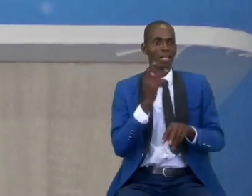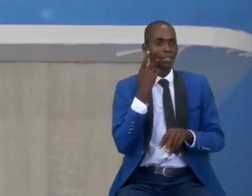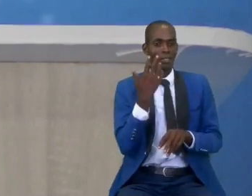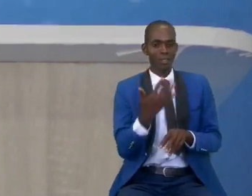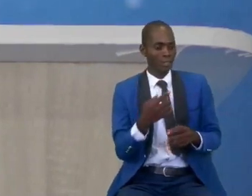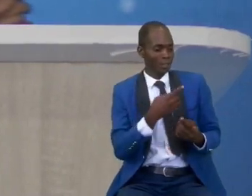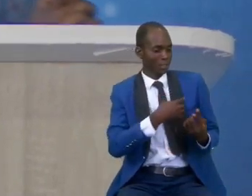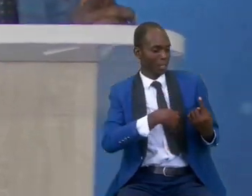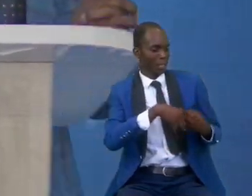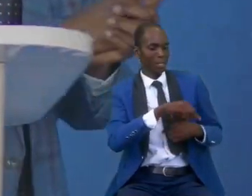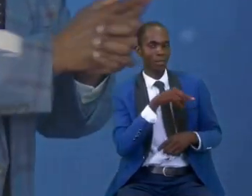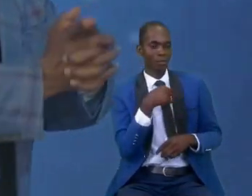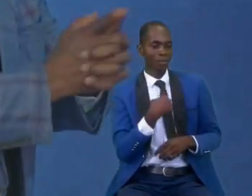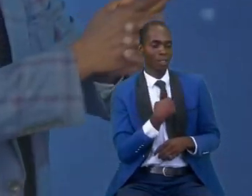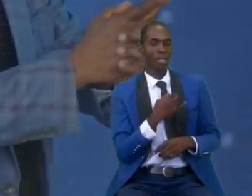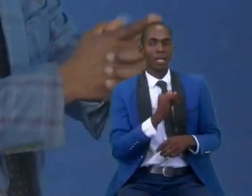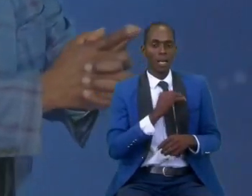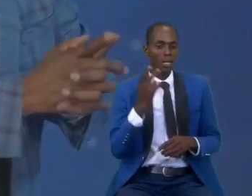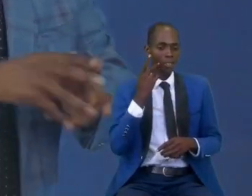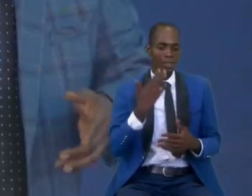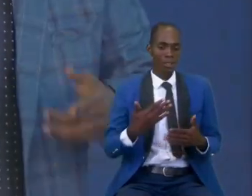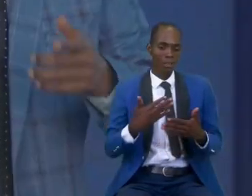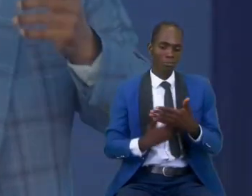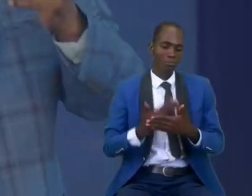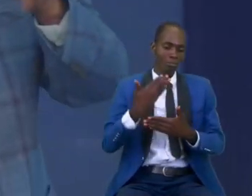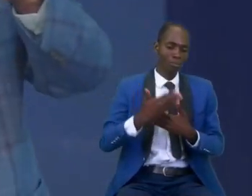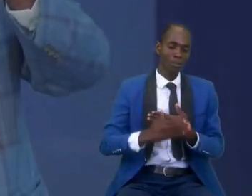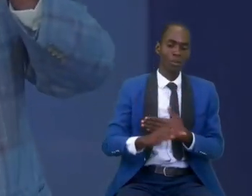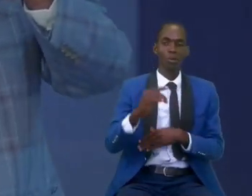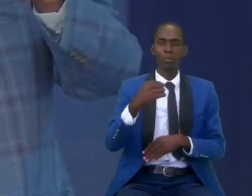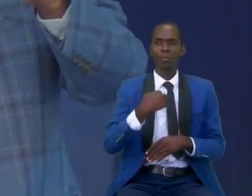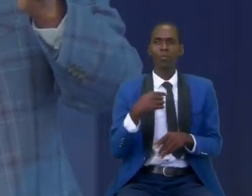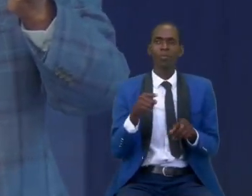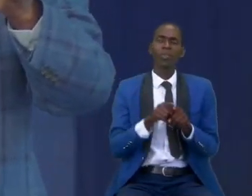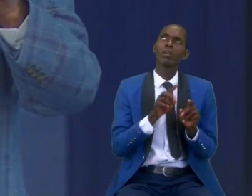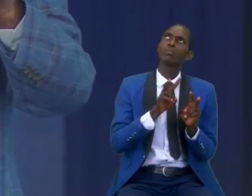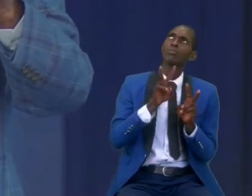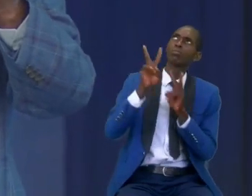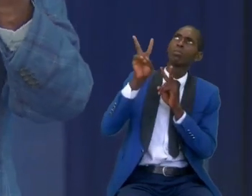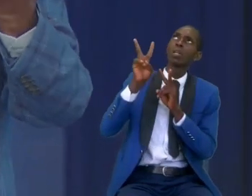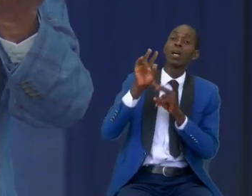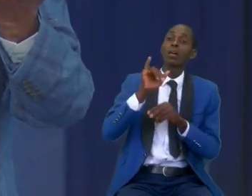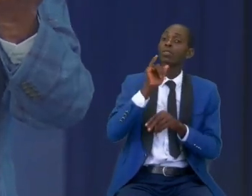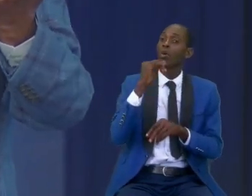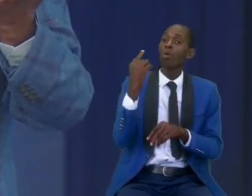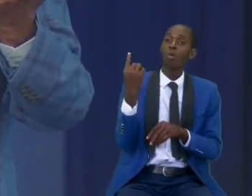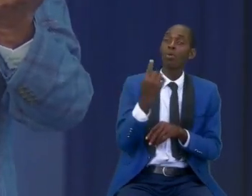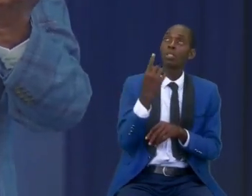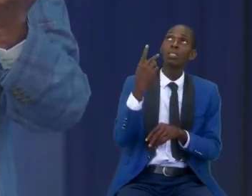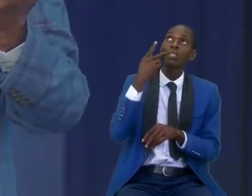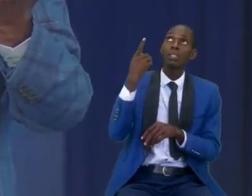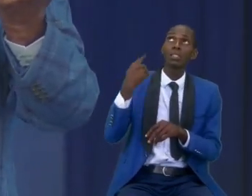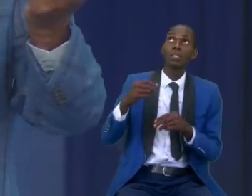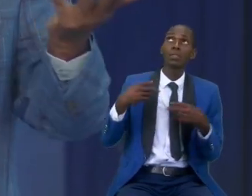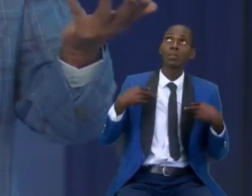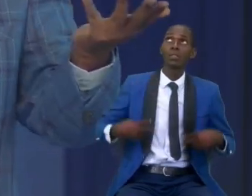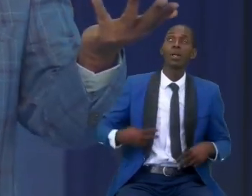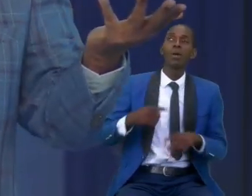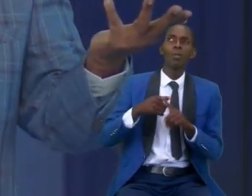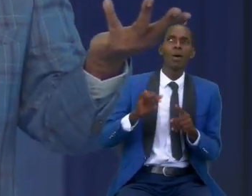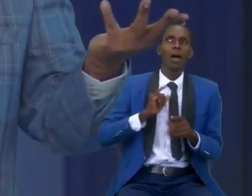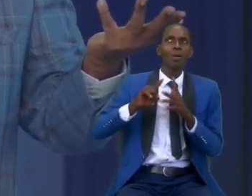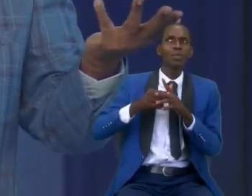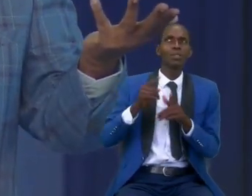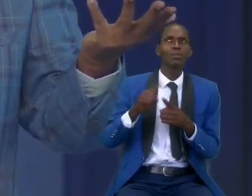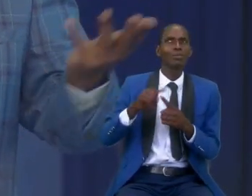look up, I not only see the physical, I begin to imagine where I will be in 10